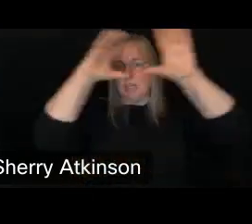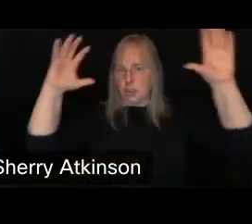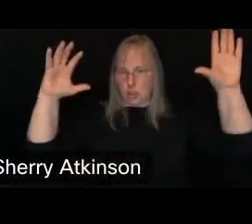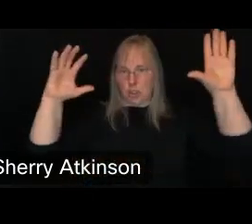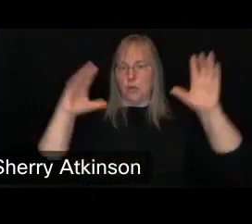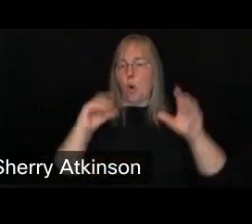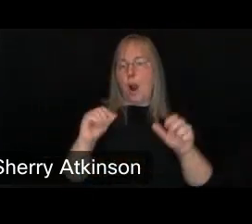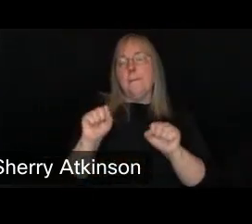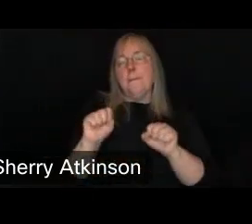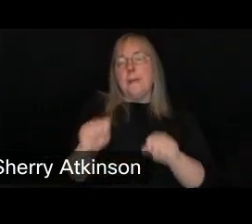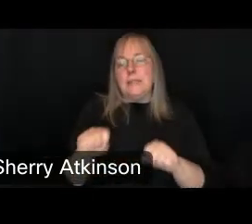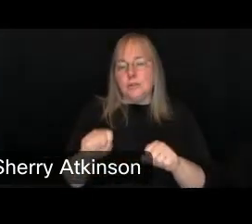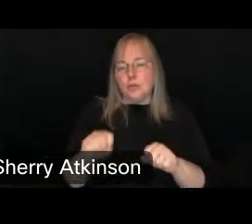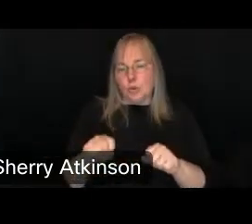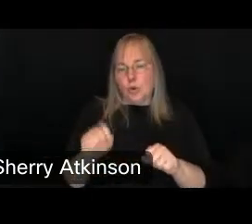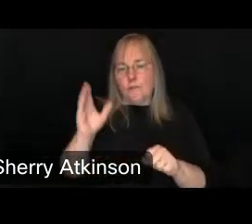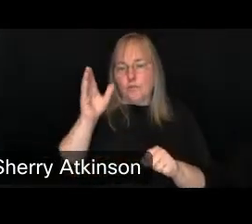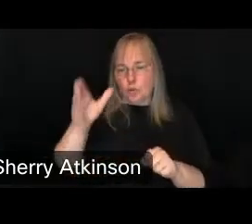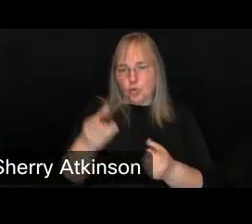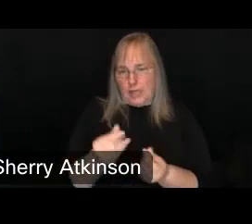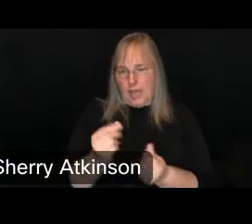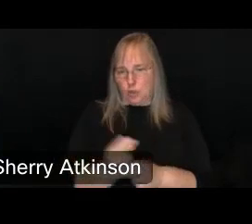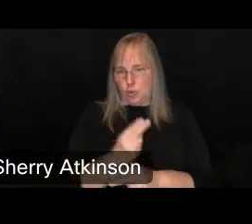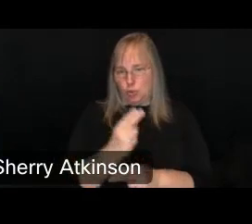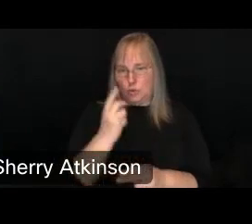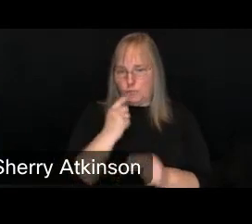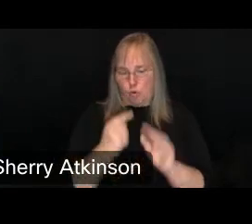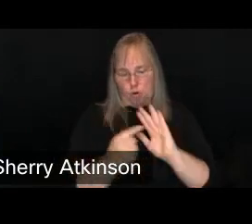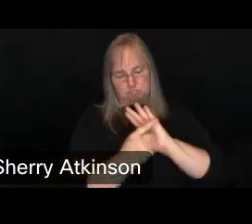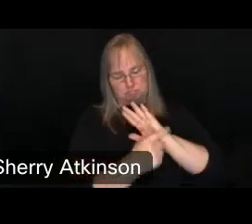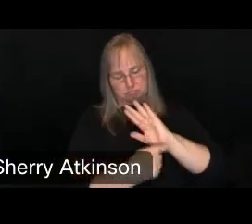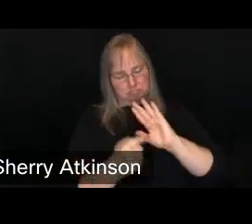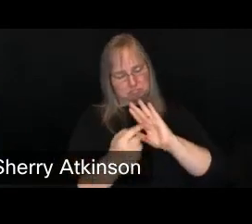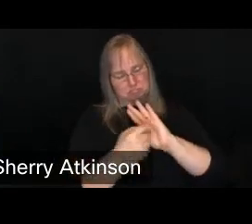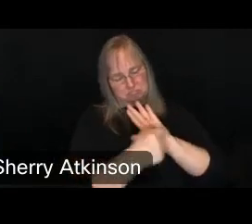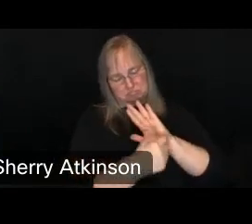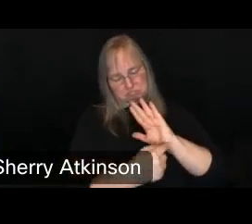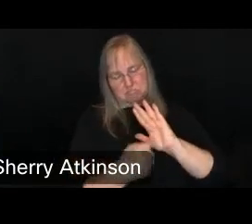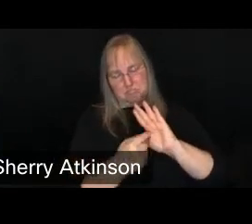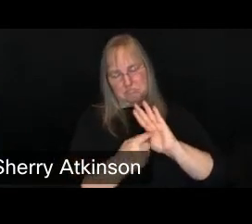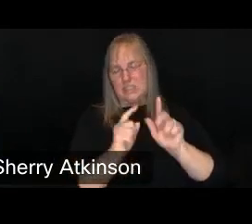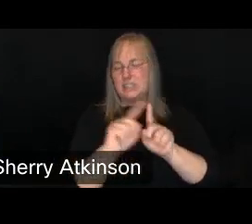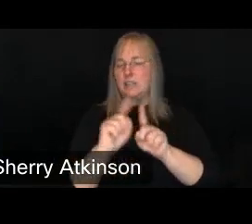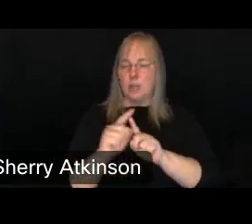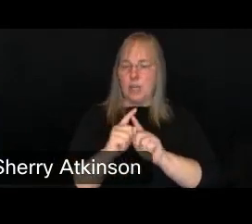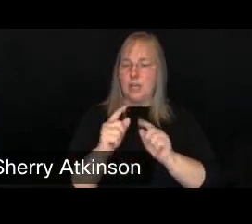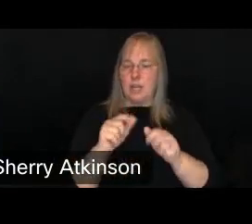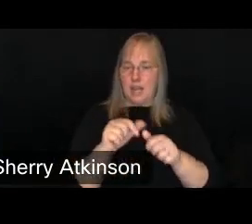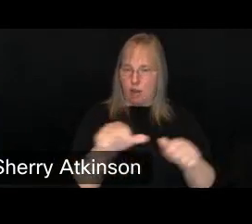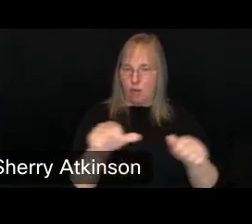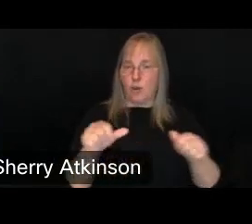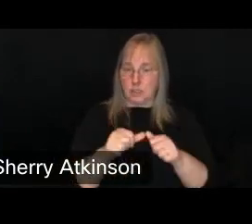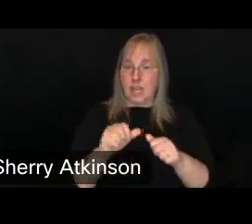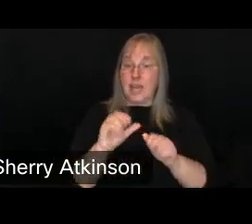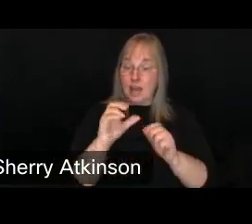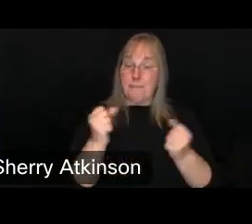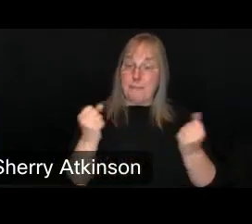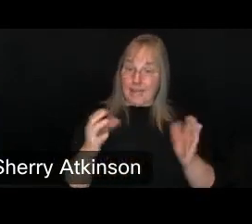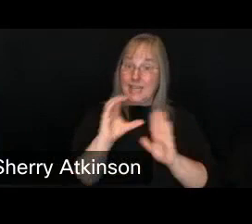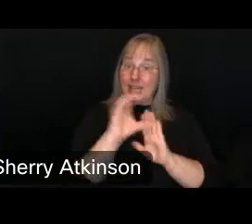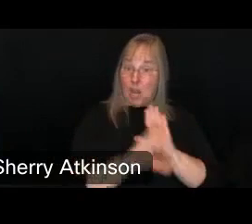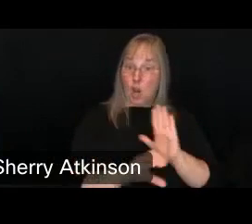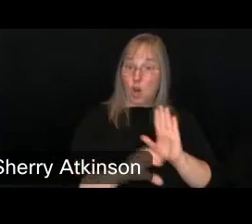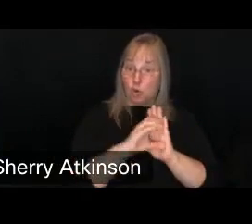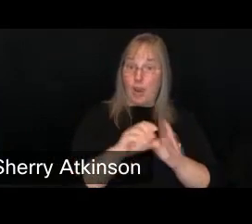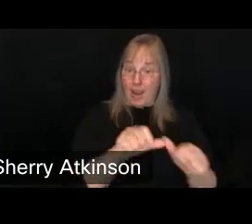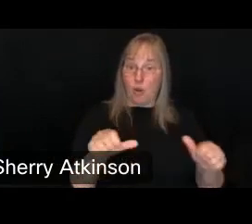potential future land use for these particular areas? And a lot of the character areas are intended to remain fairly like